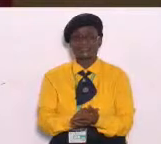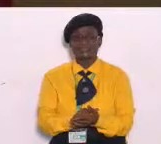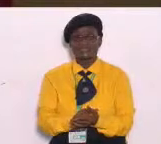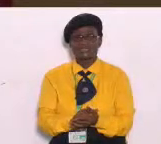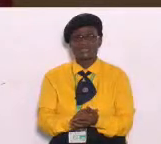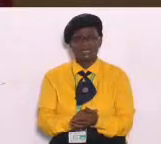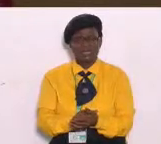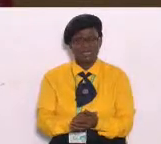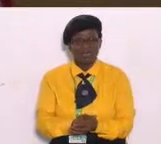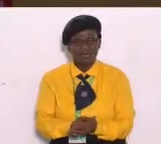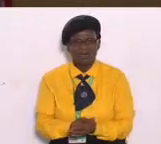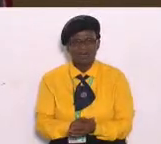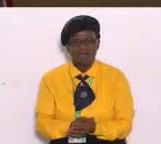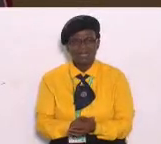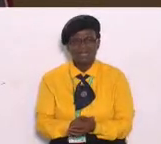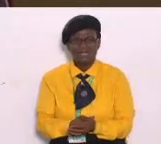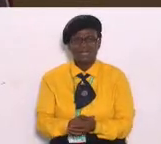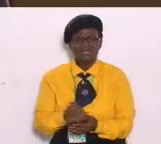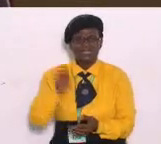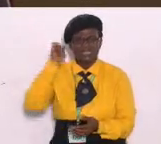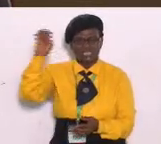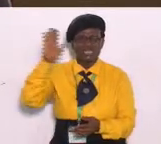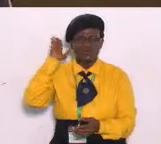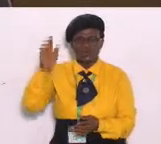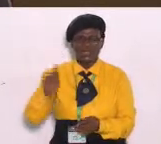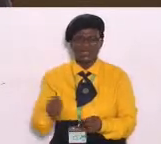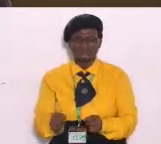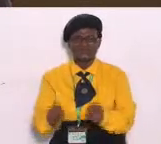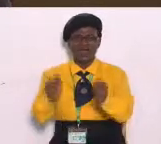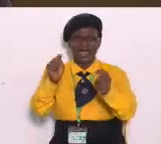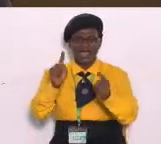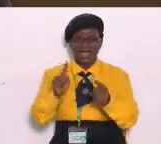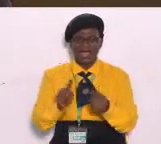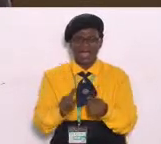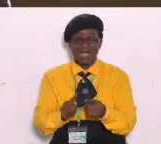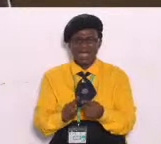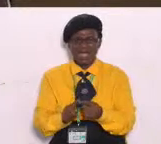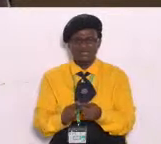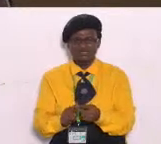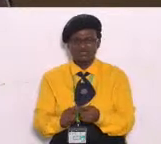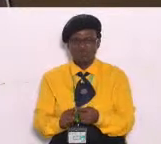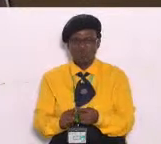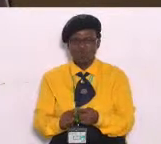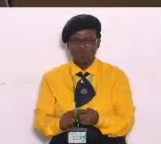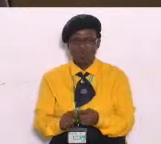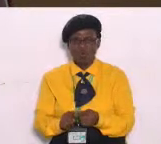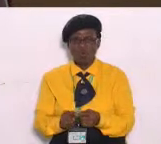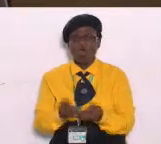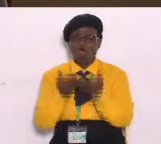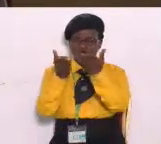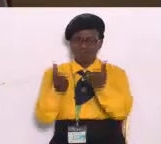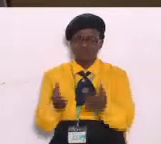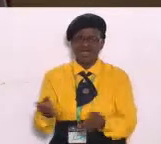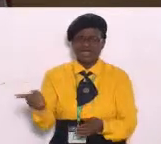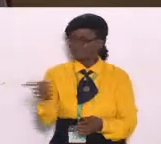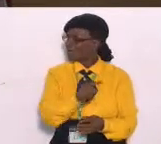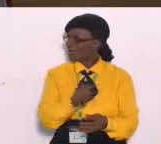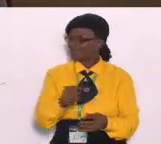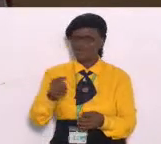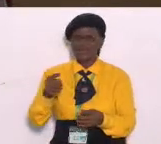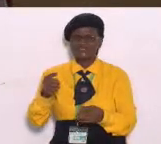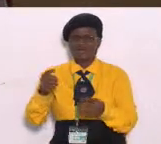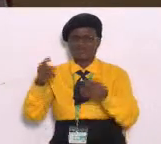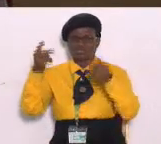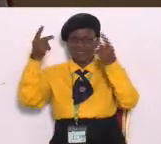So he will try to offer you prosperity through